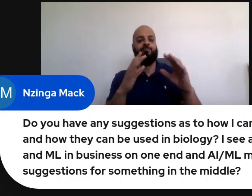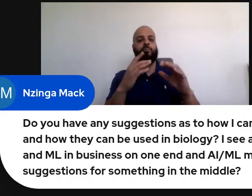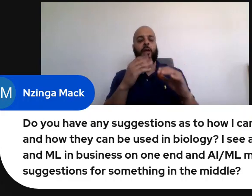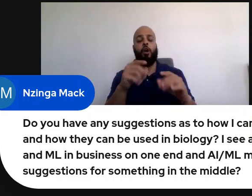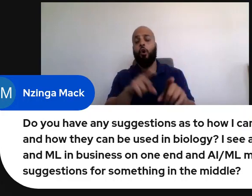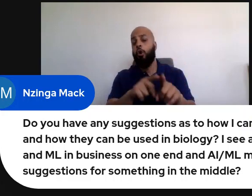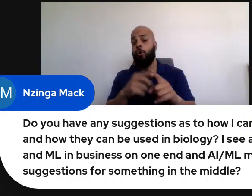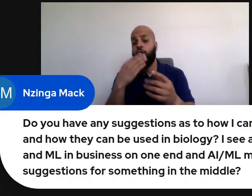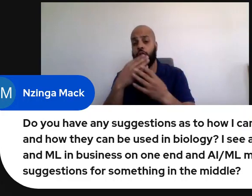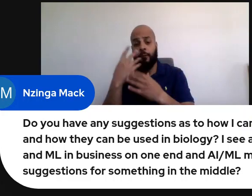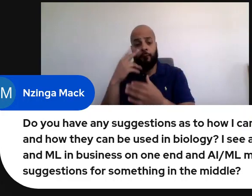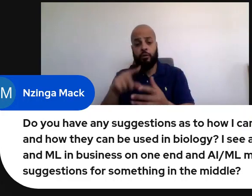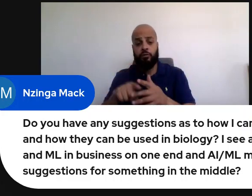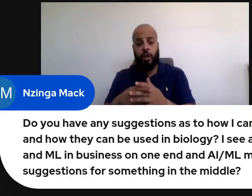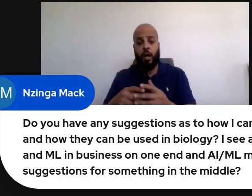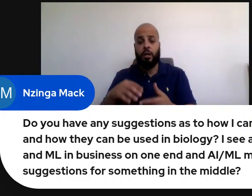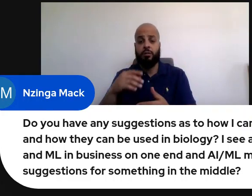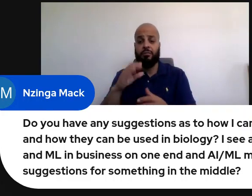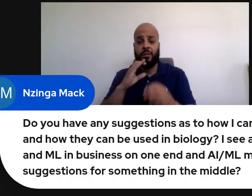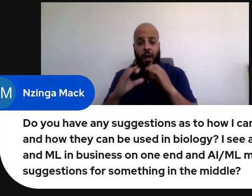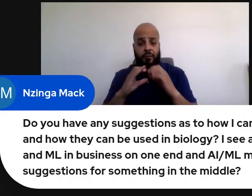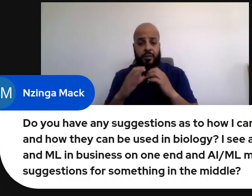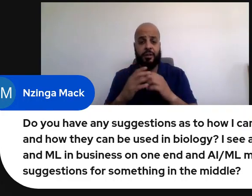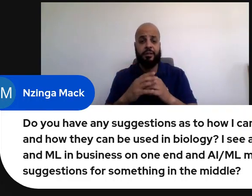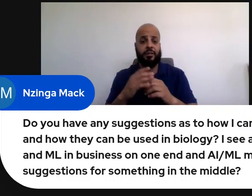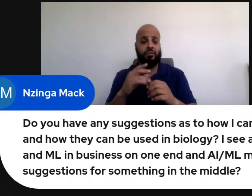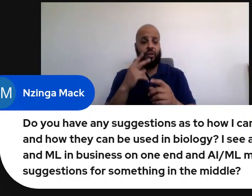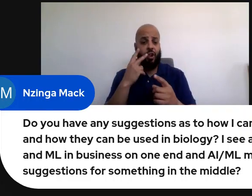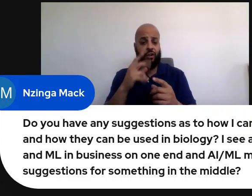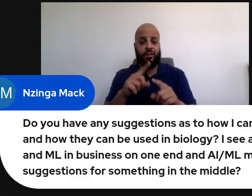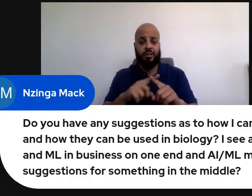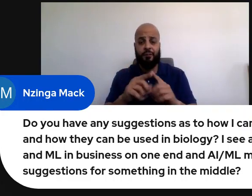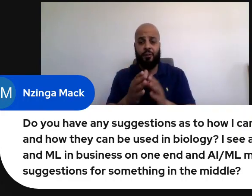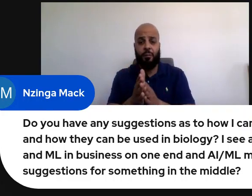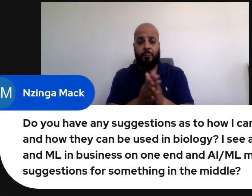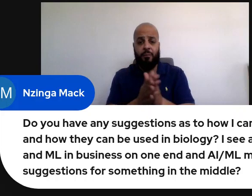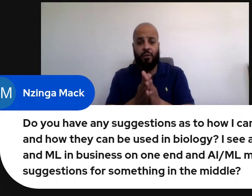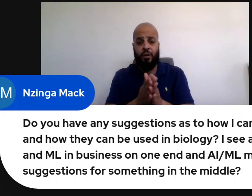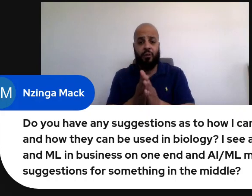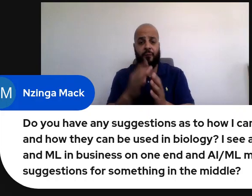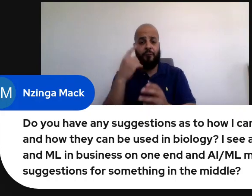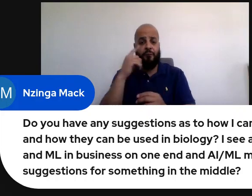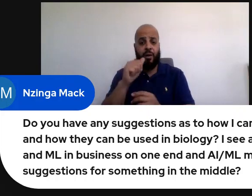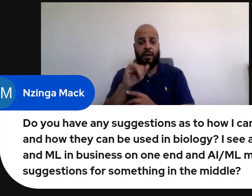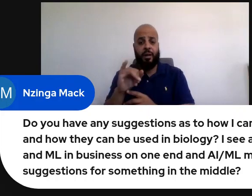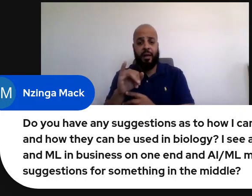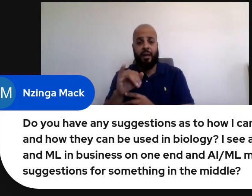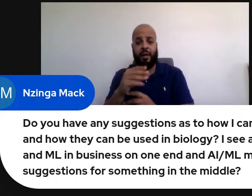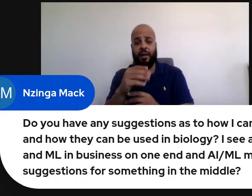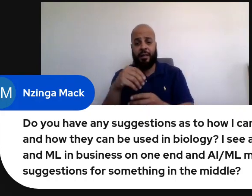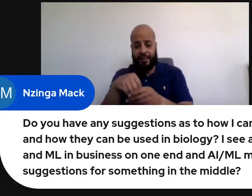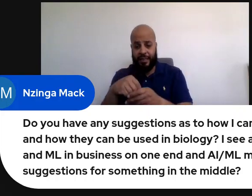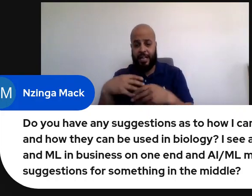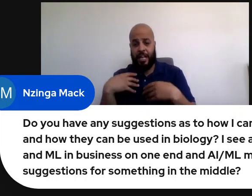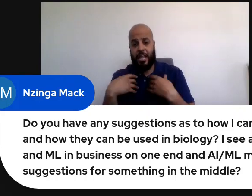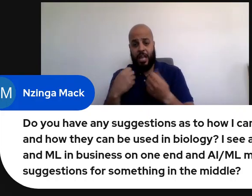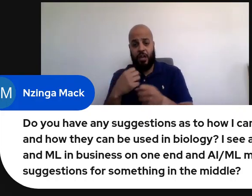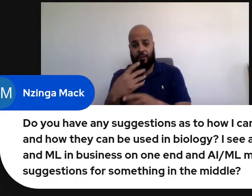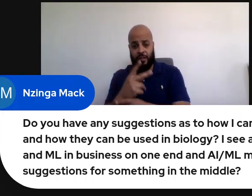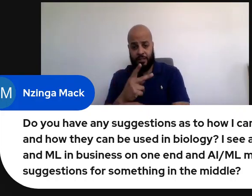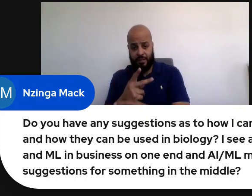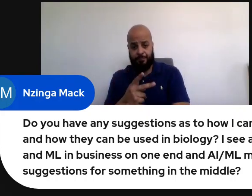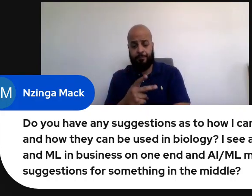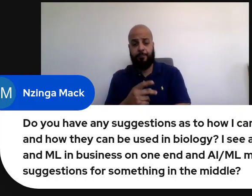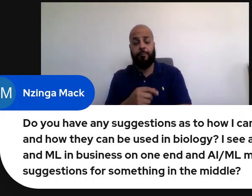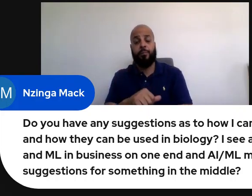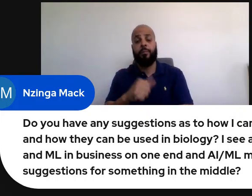starting a conversation and looking at what are the motivations for looking at AI in healthcare. The other thing, as Bryan was